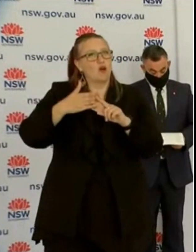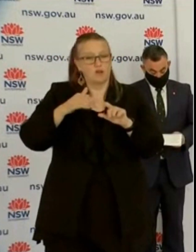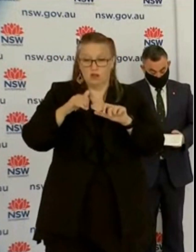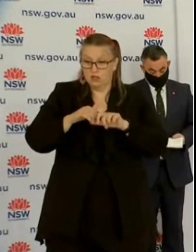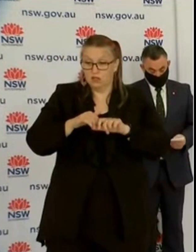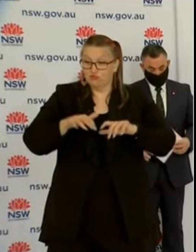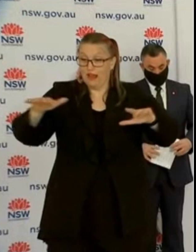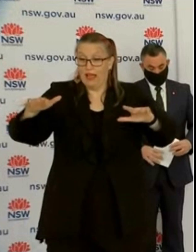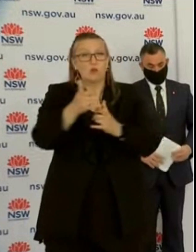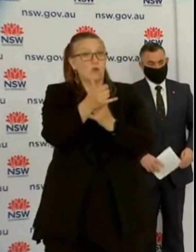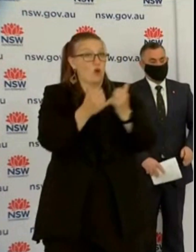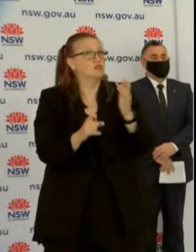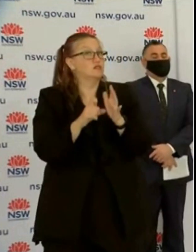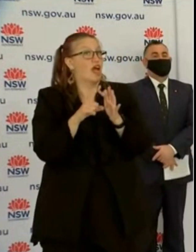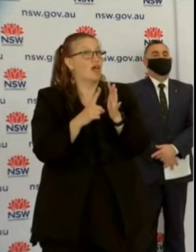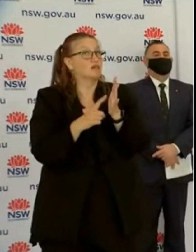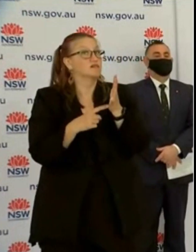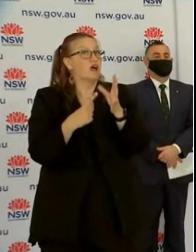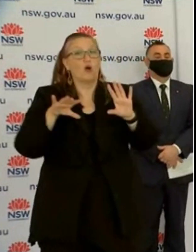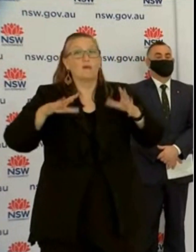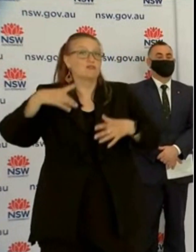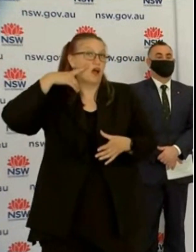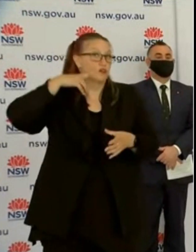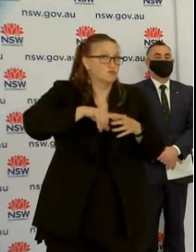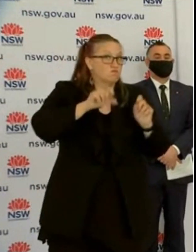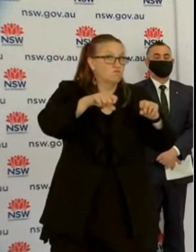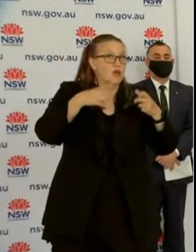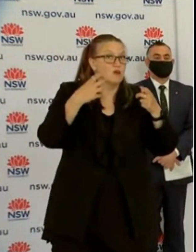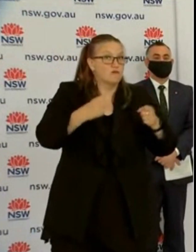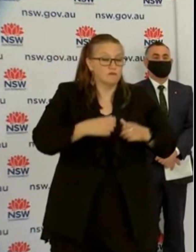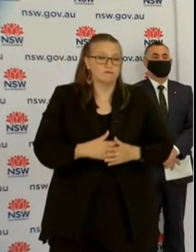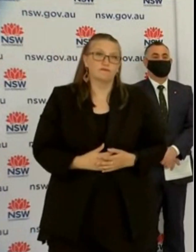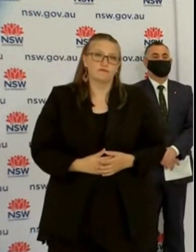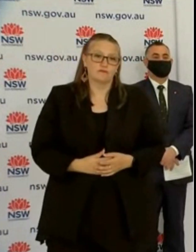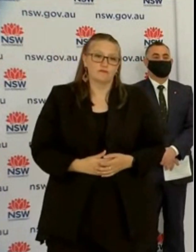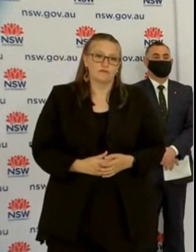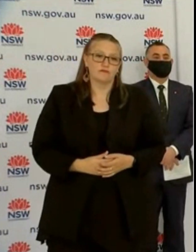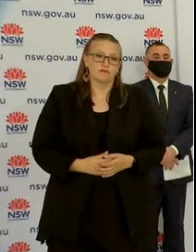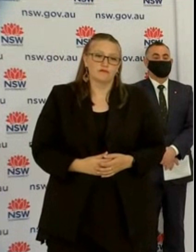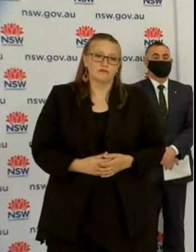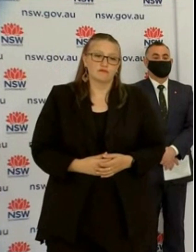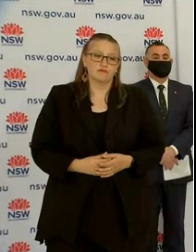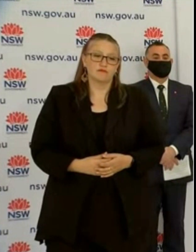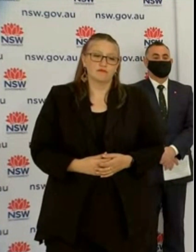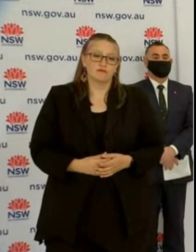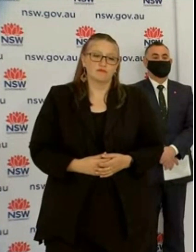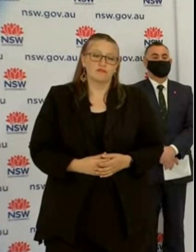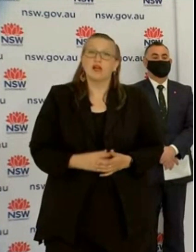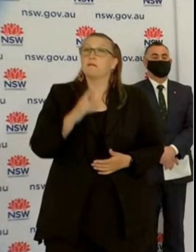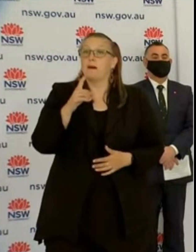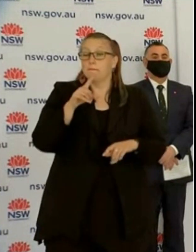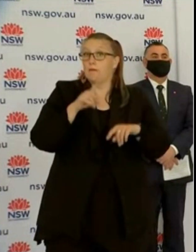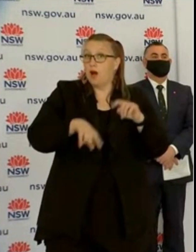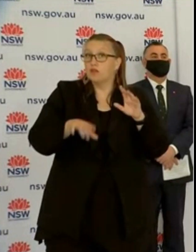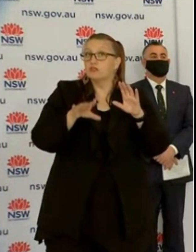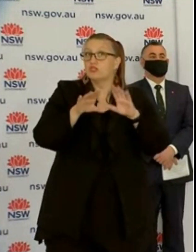spread from the Delta virus as compared with what we saw last year, but in children in particular, the majority